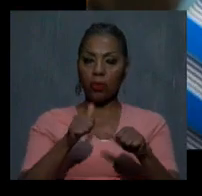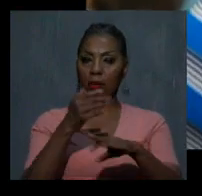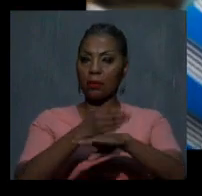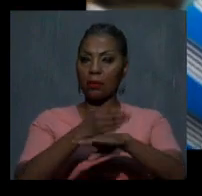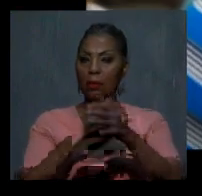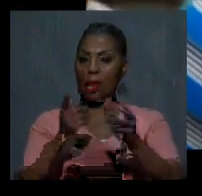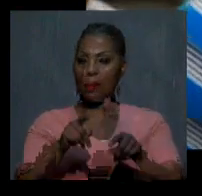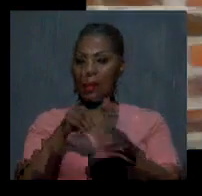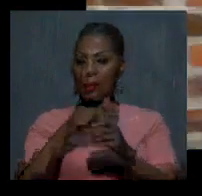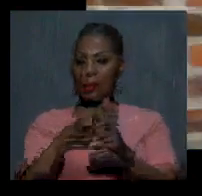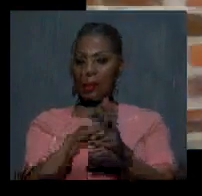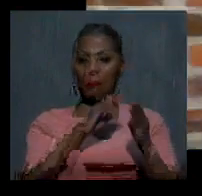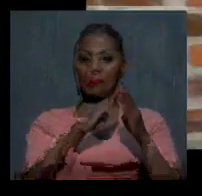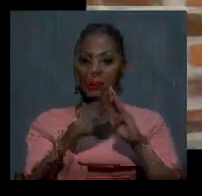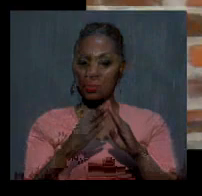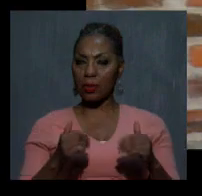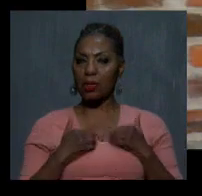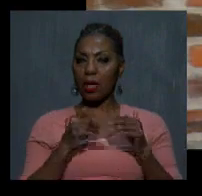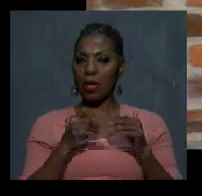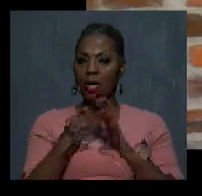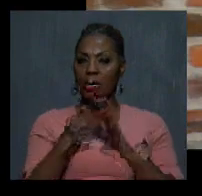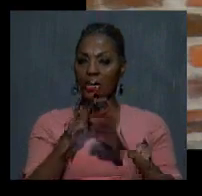on our city.